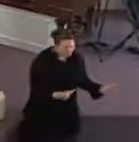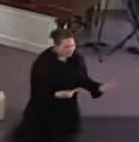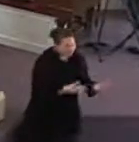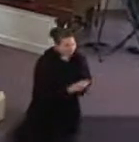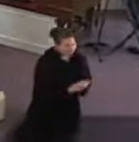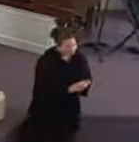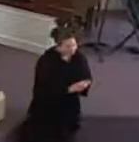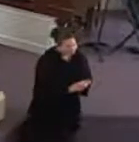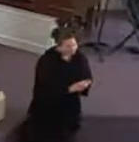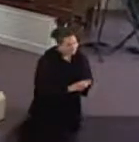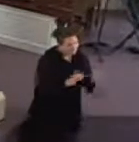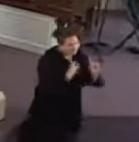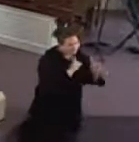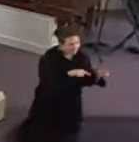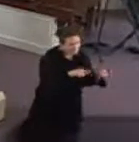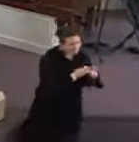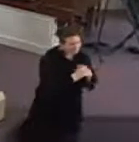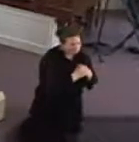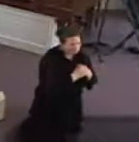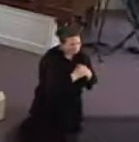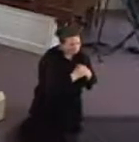Well, here's the answer.